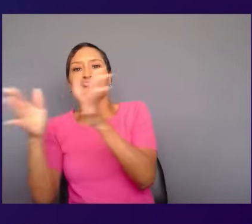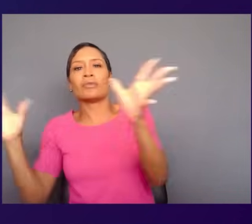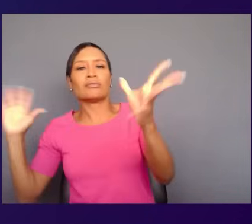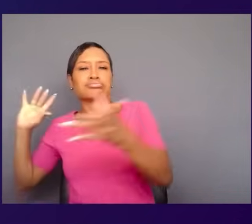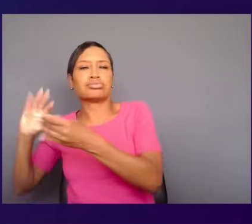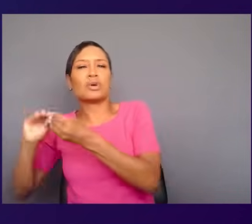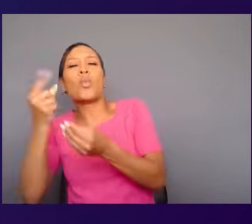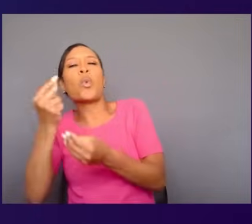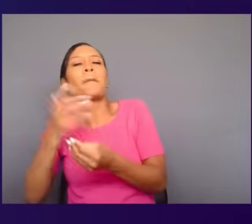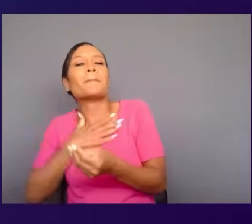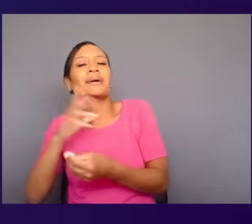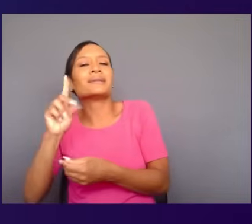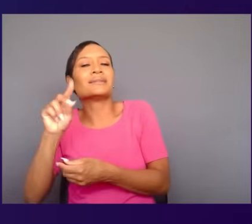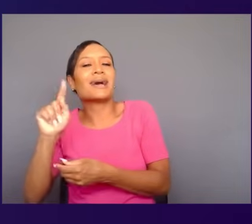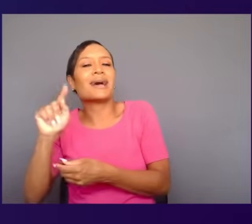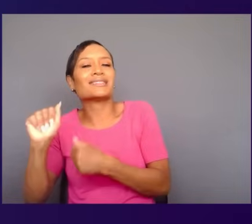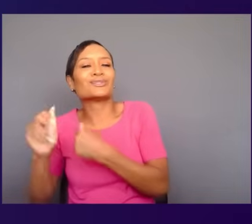doing.